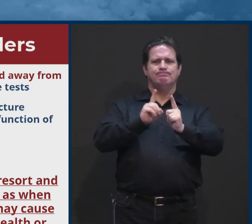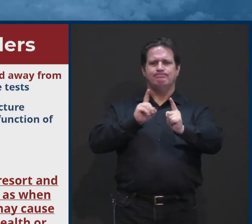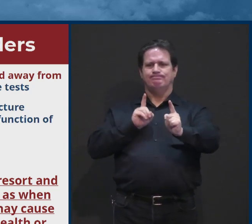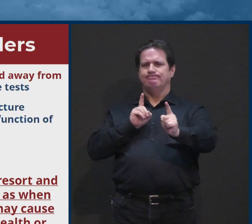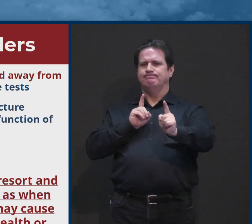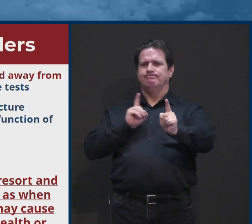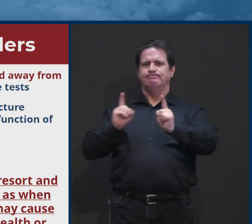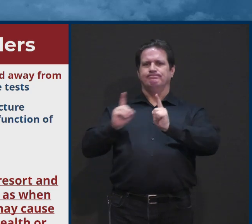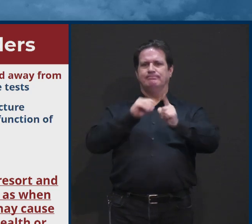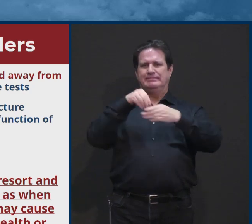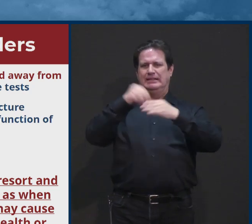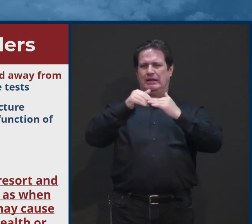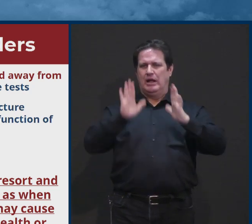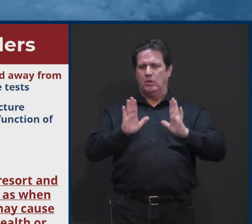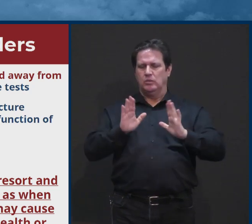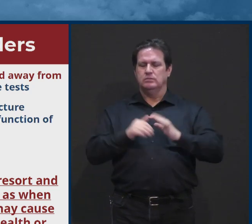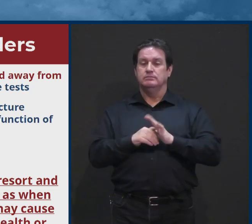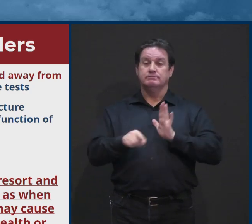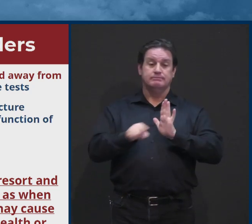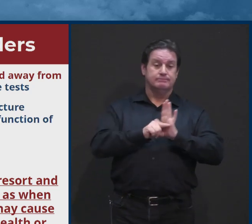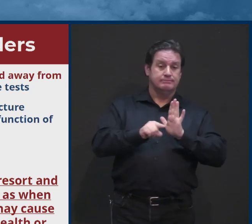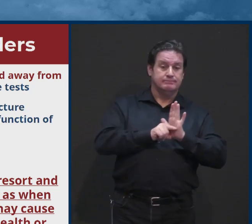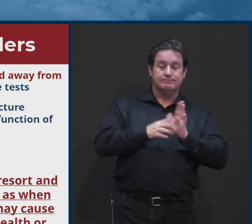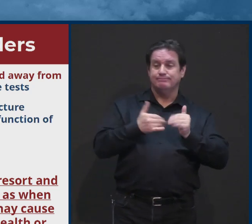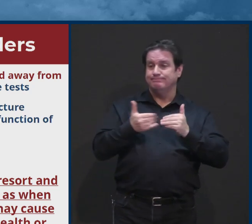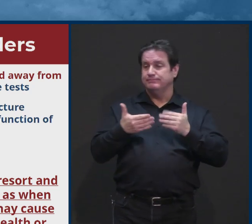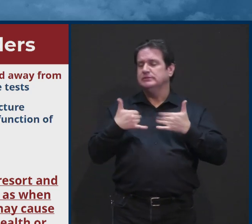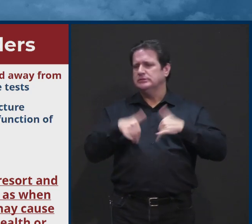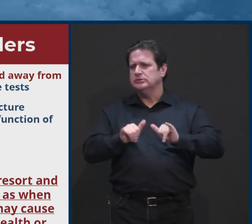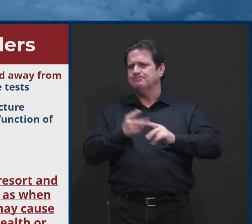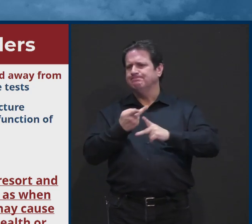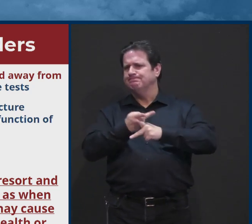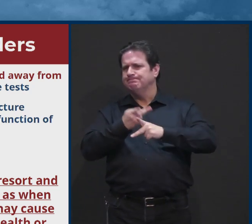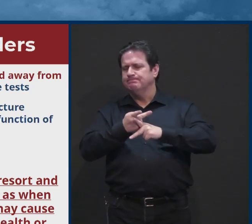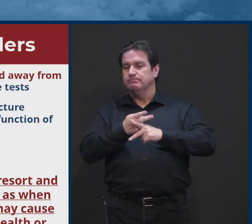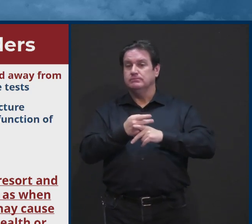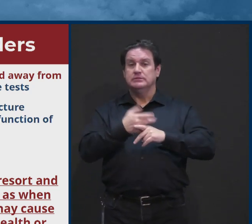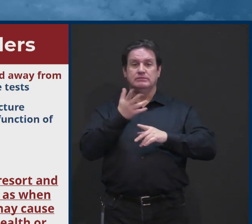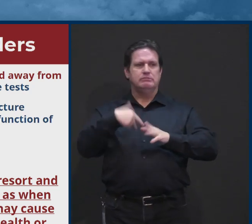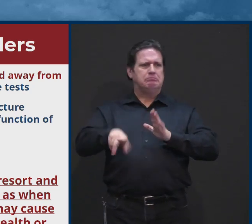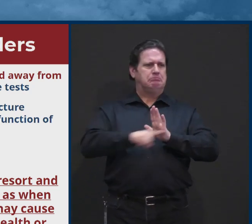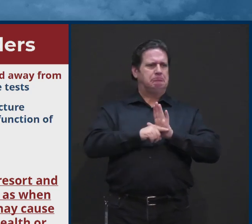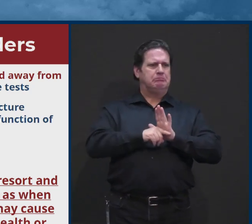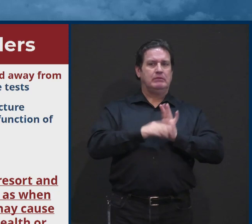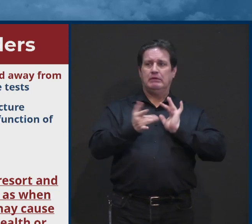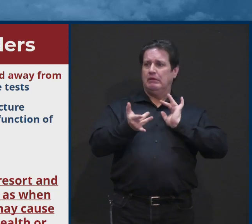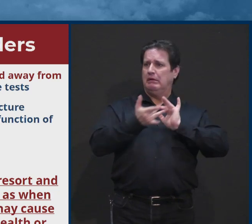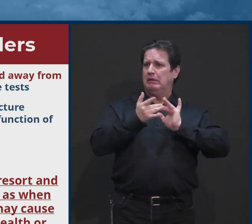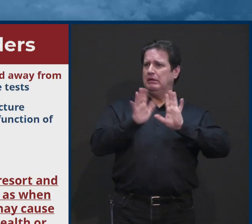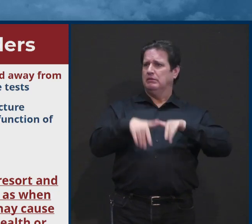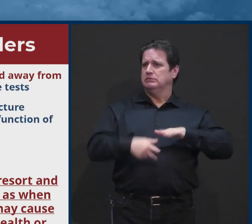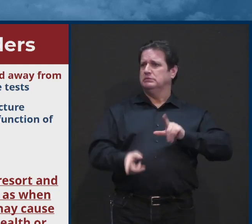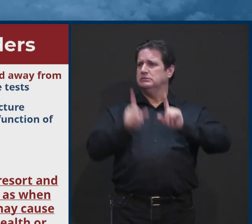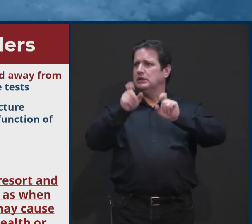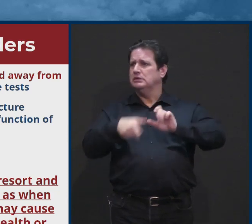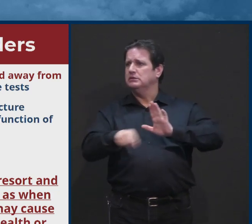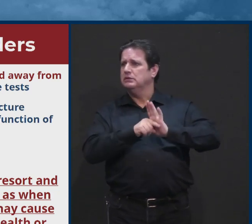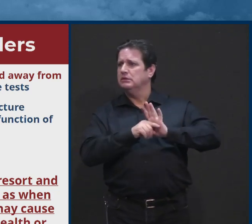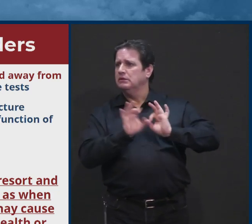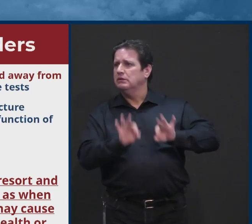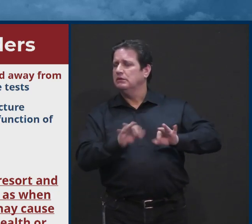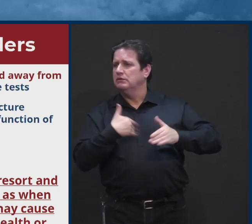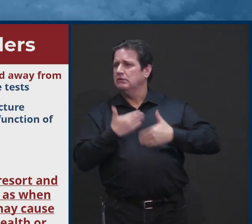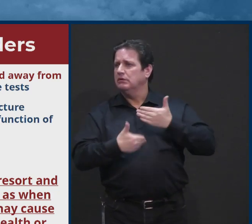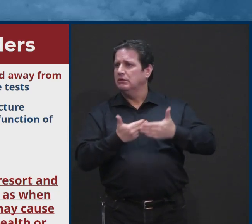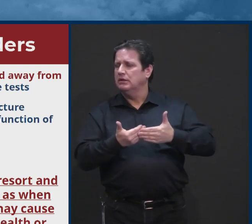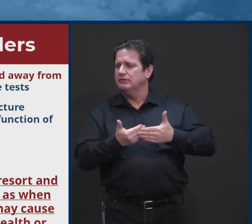of negative tests. So a lot of people are believing that if you're told you're a contact, you can just go get tested, and if it's a negative, you're